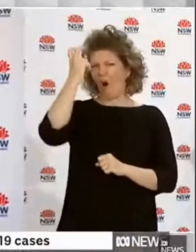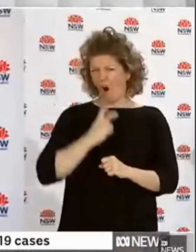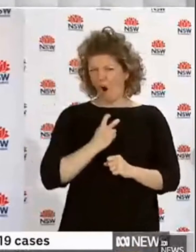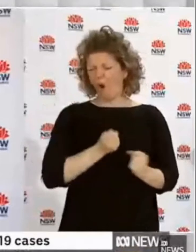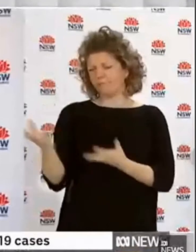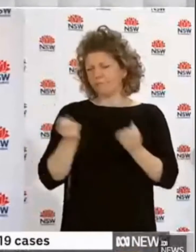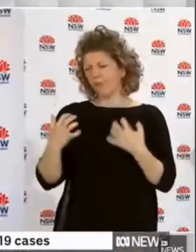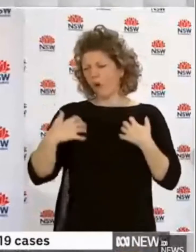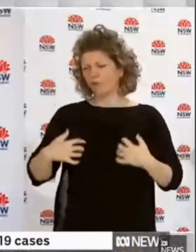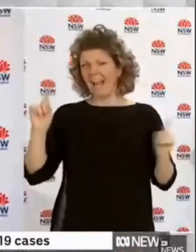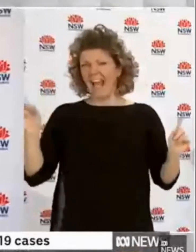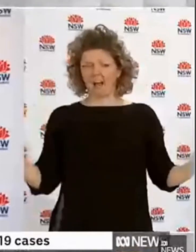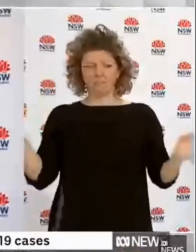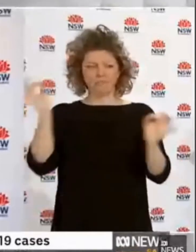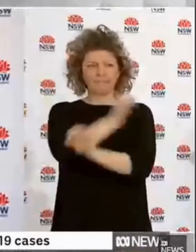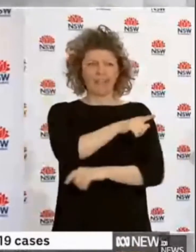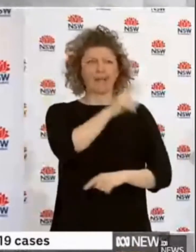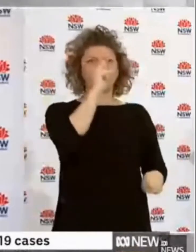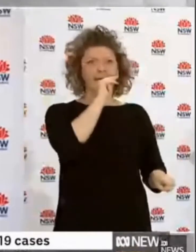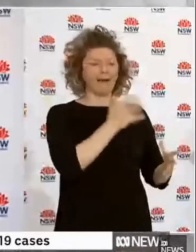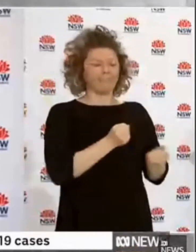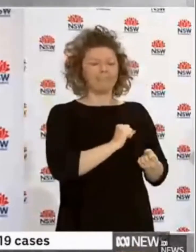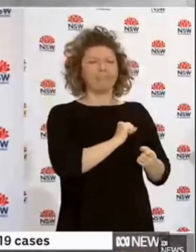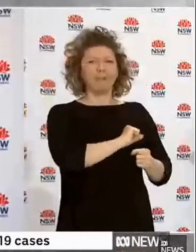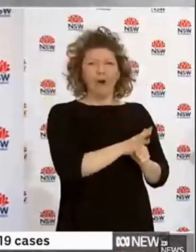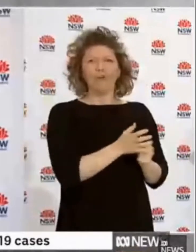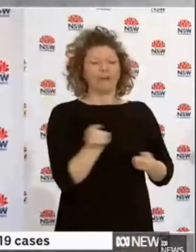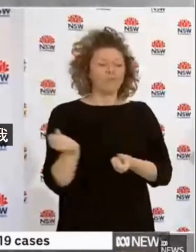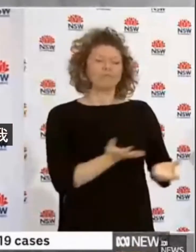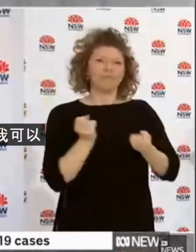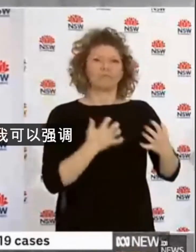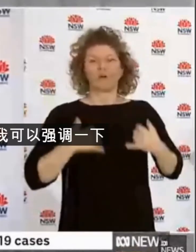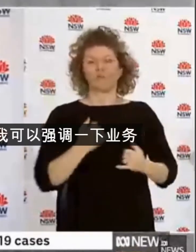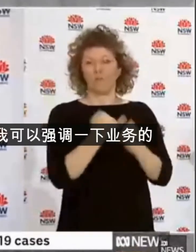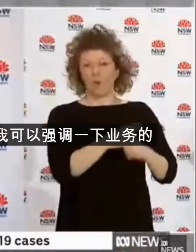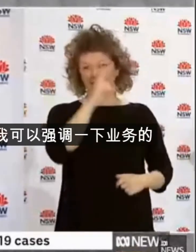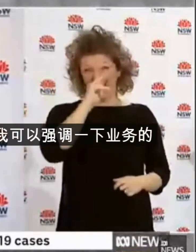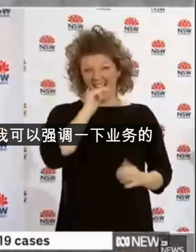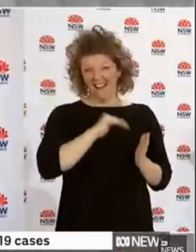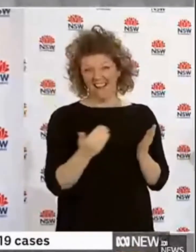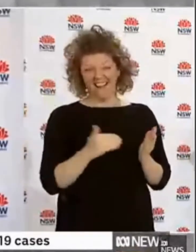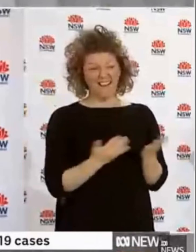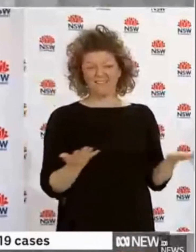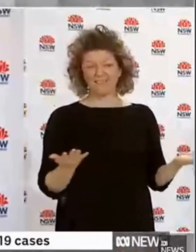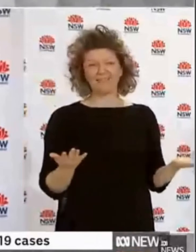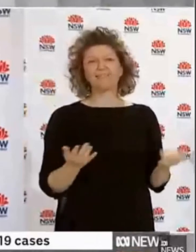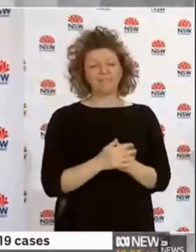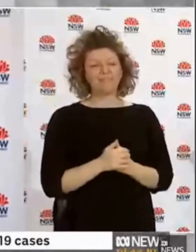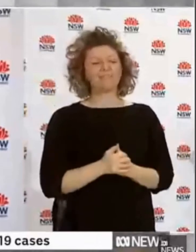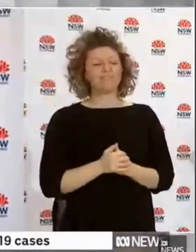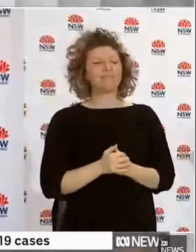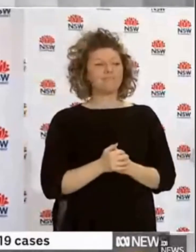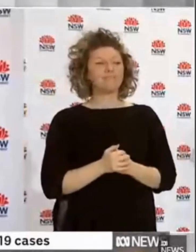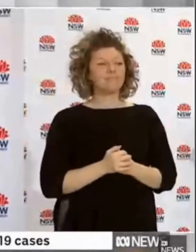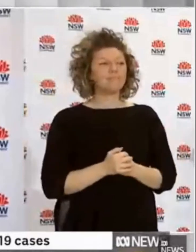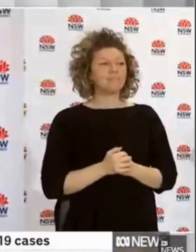our intensive care units and our hospitals. Can I stress the need to the businesses?